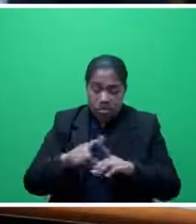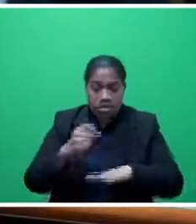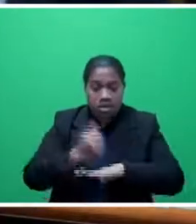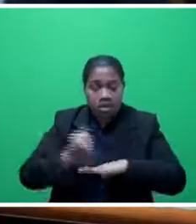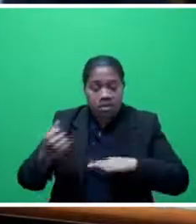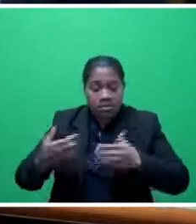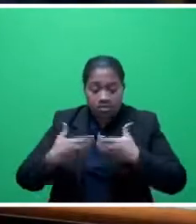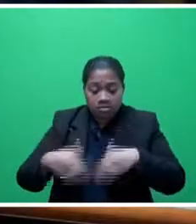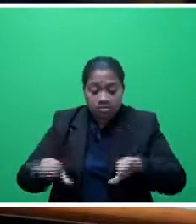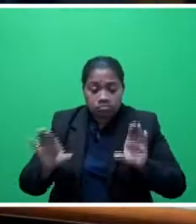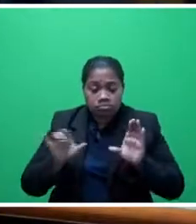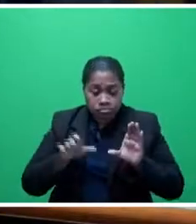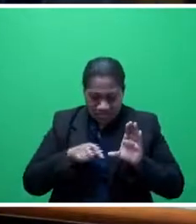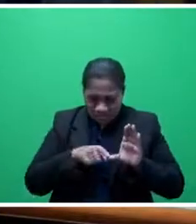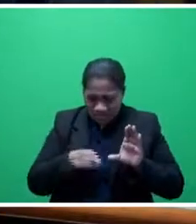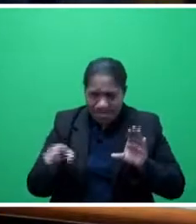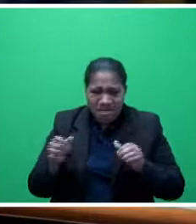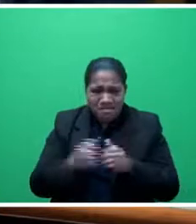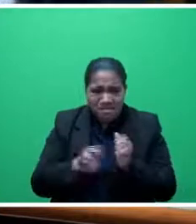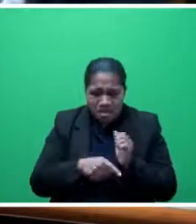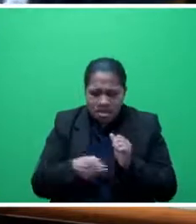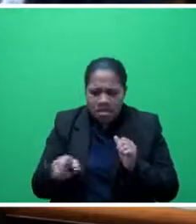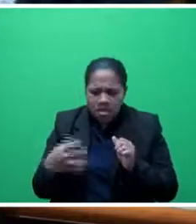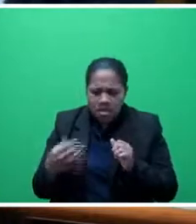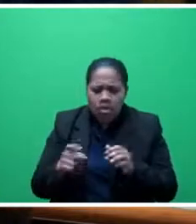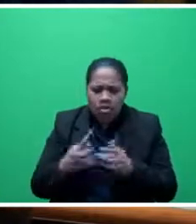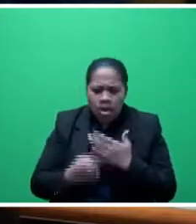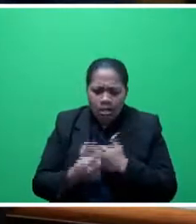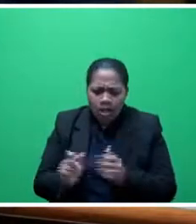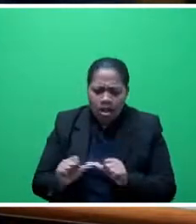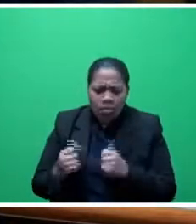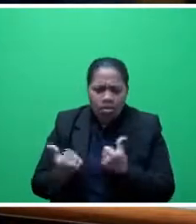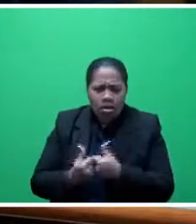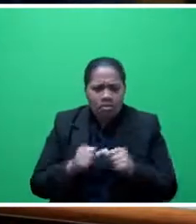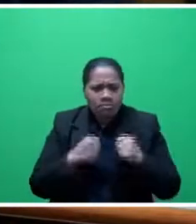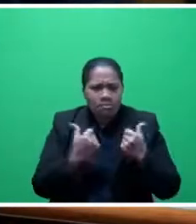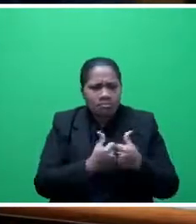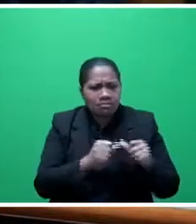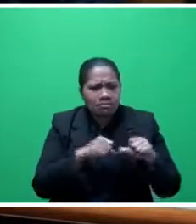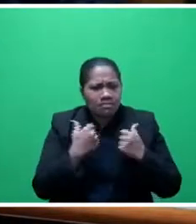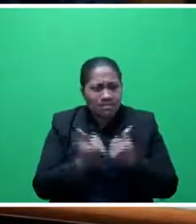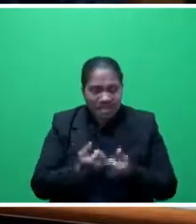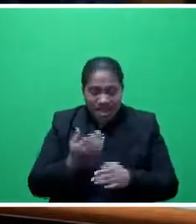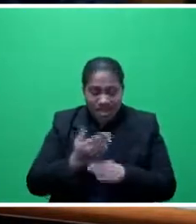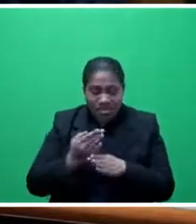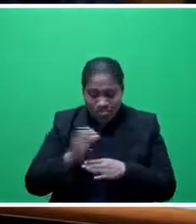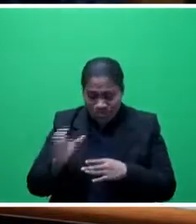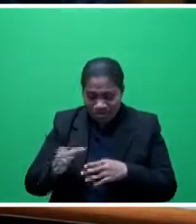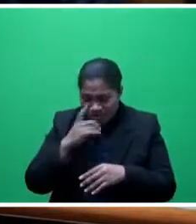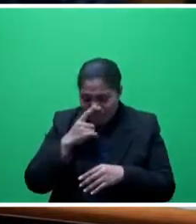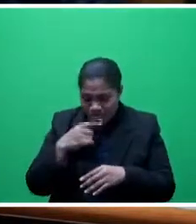Speaker, have collective agreements. Workers have collective agreements with